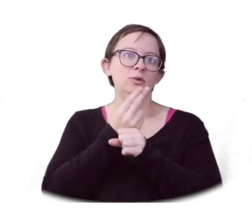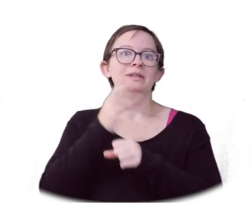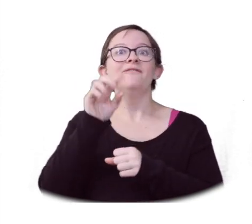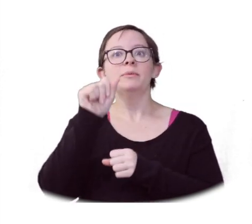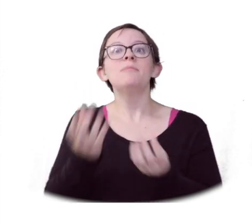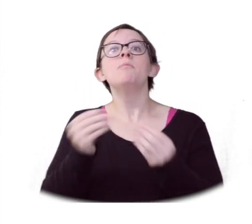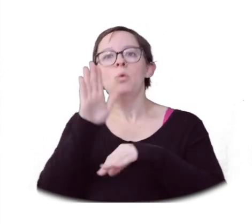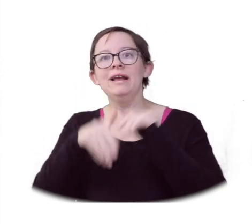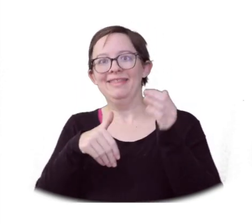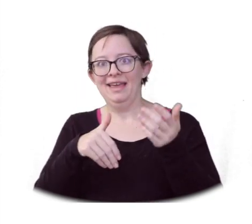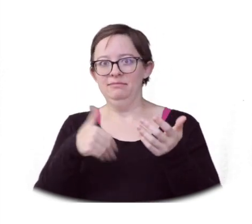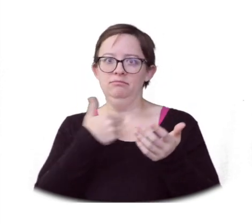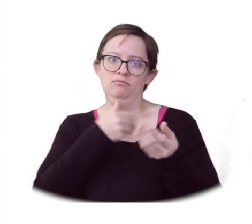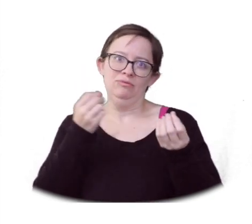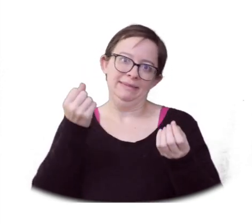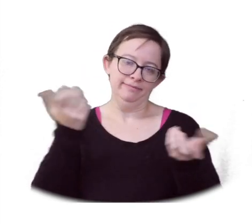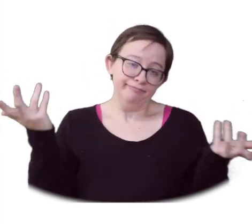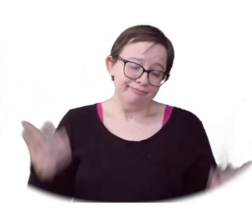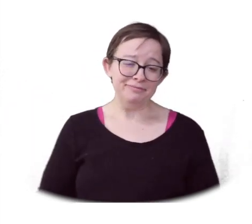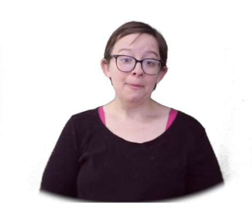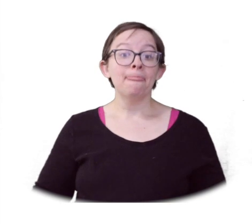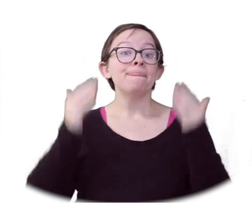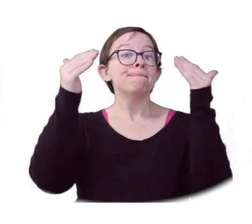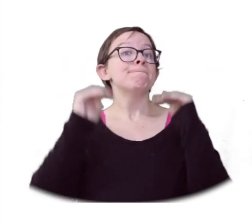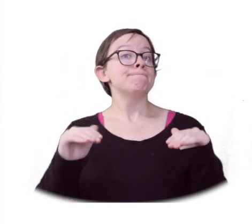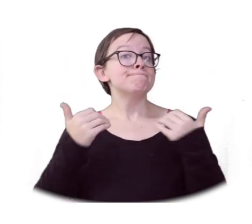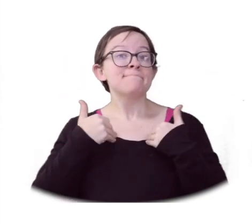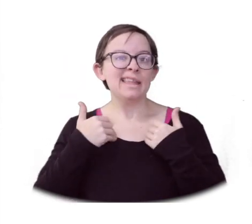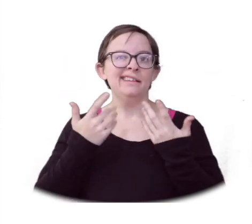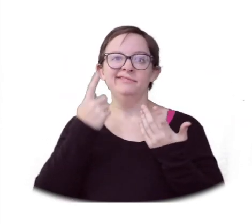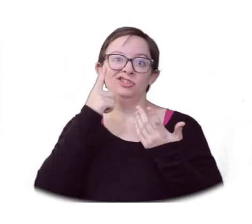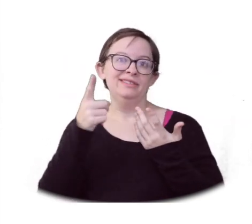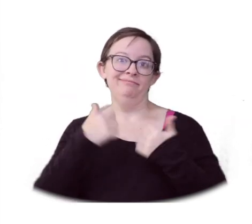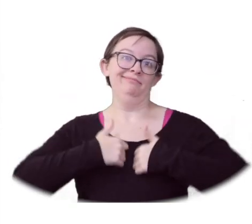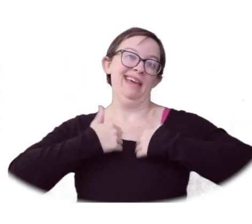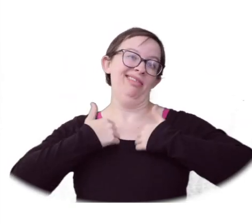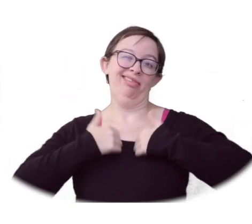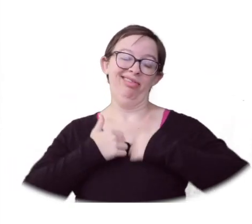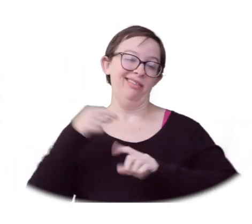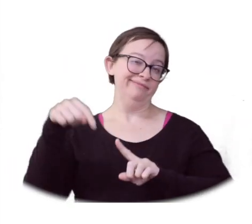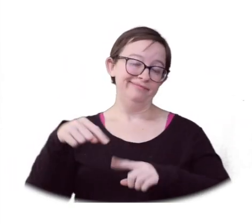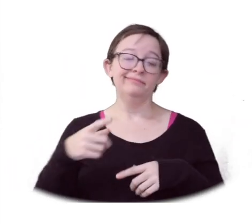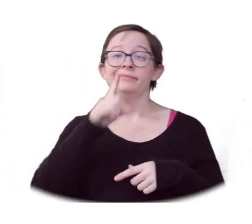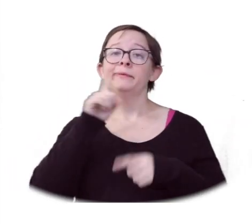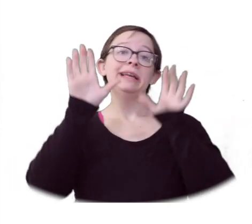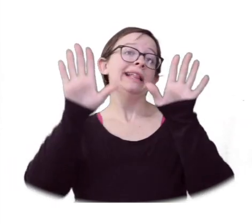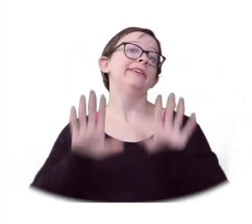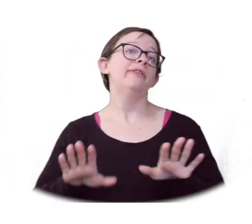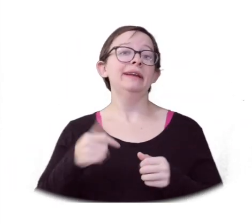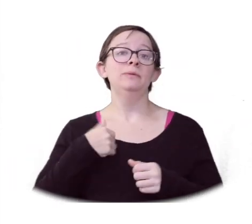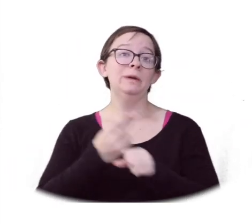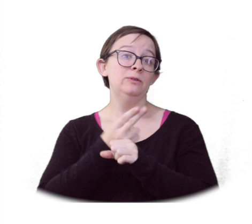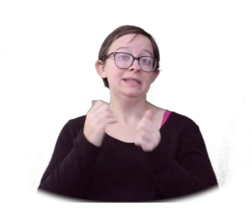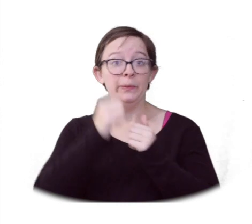or using formula more than you would breast milk. Next, I have on here just bath. This is